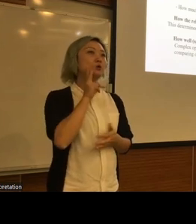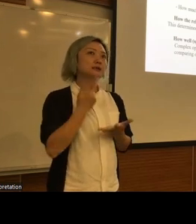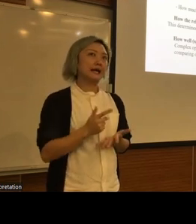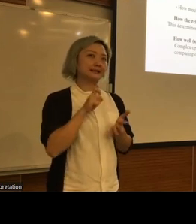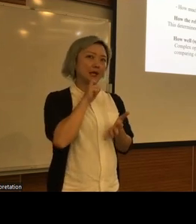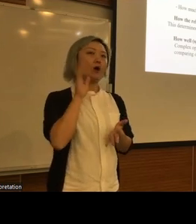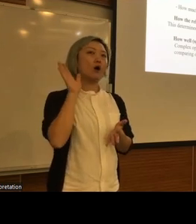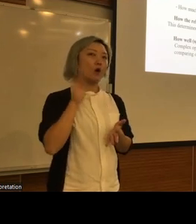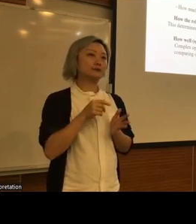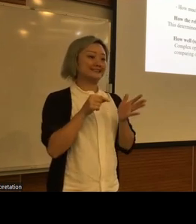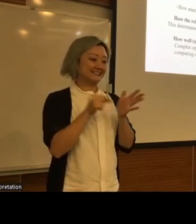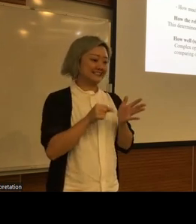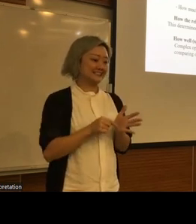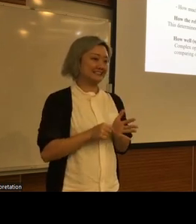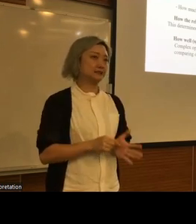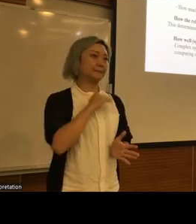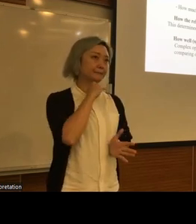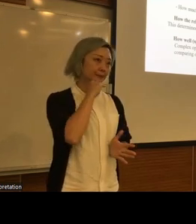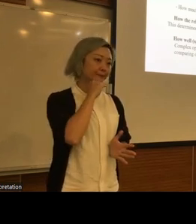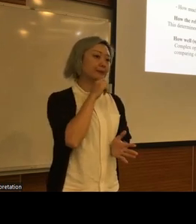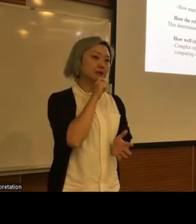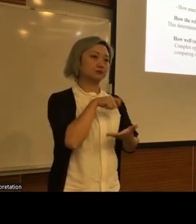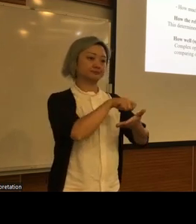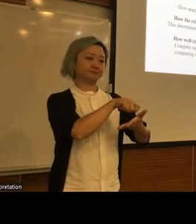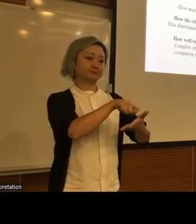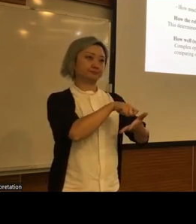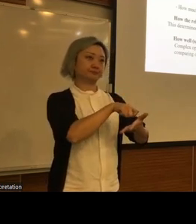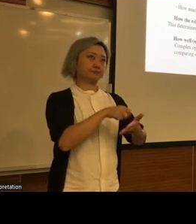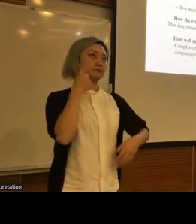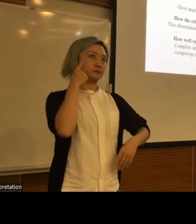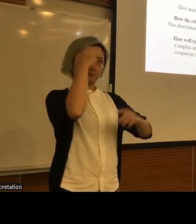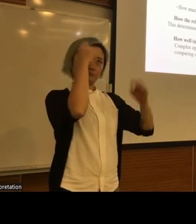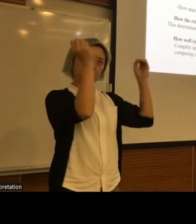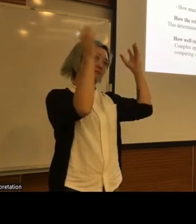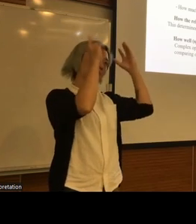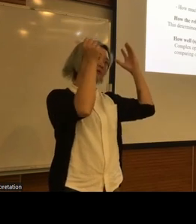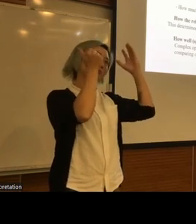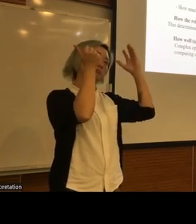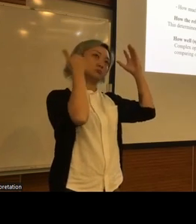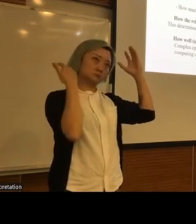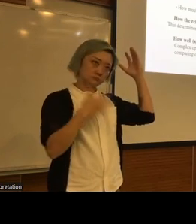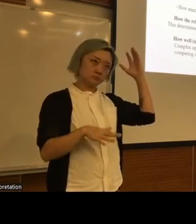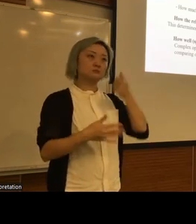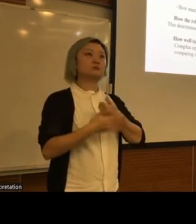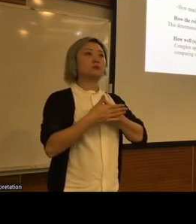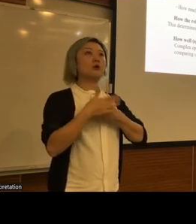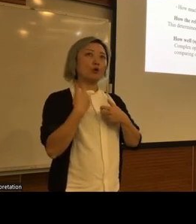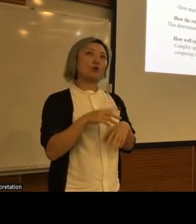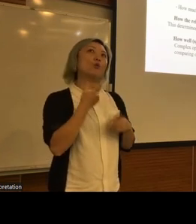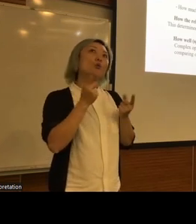words are pronounced, or certain sentences or certain ideas are expressed in various parts in